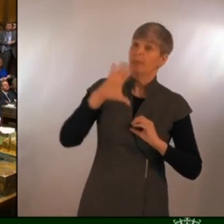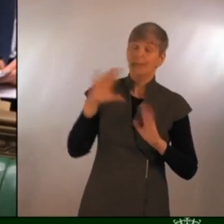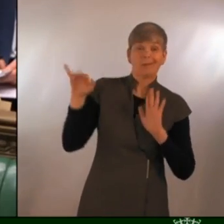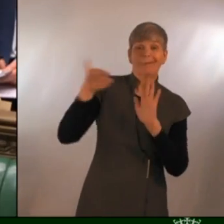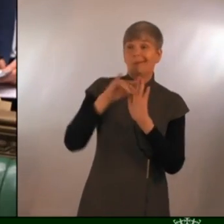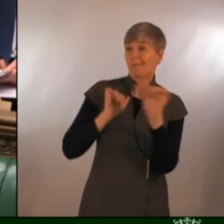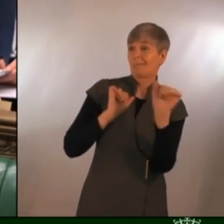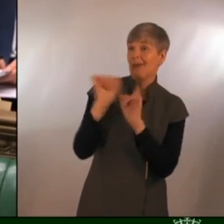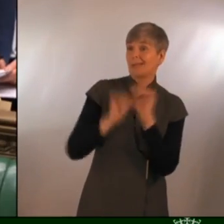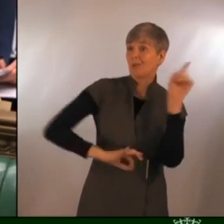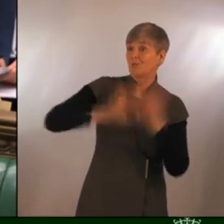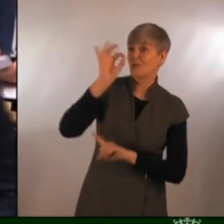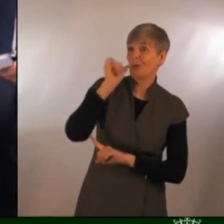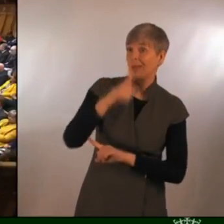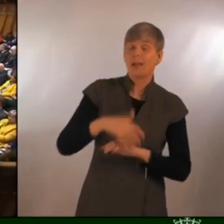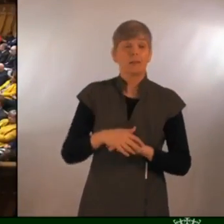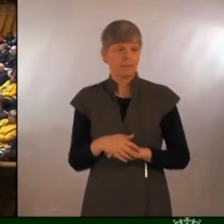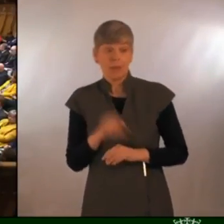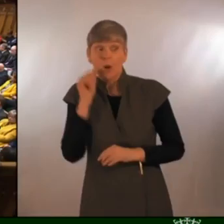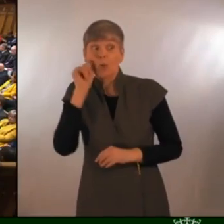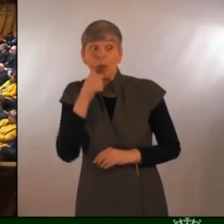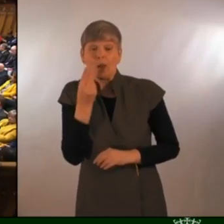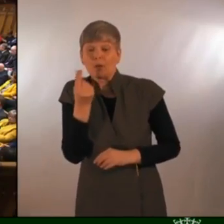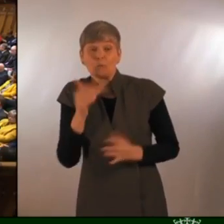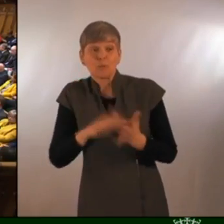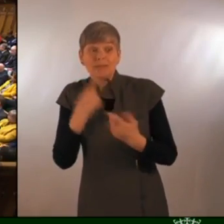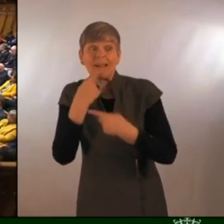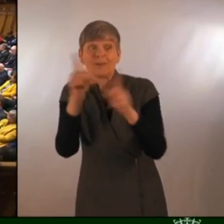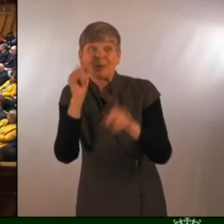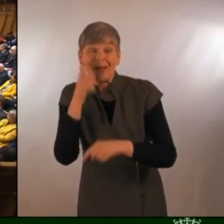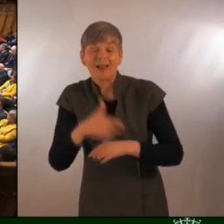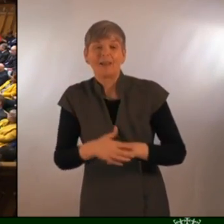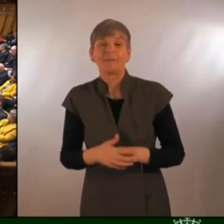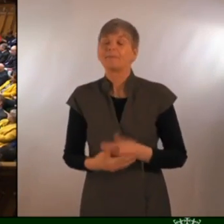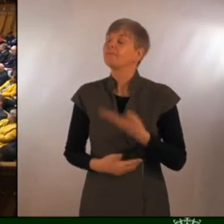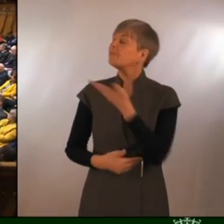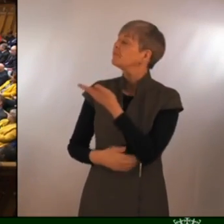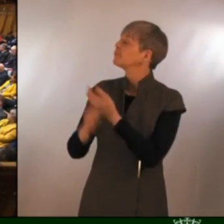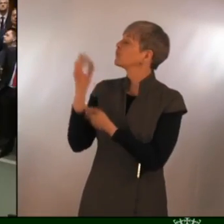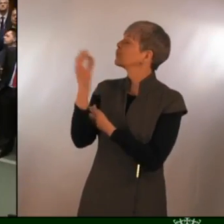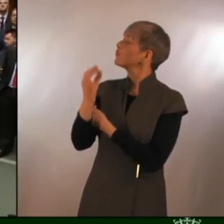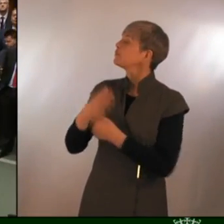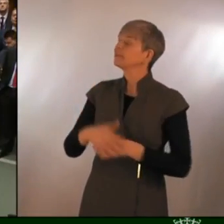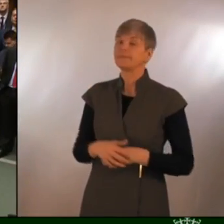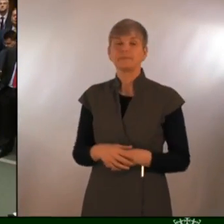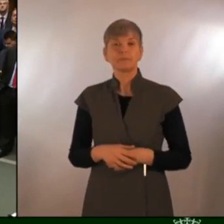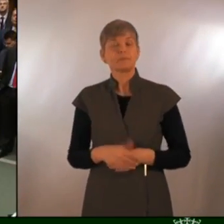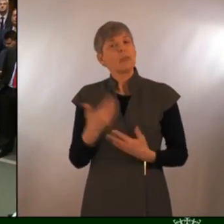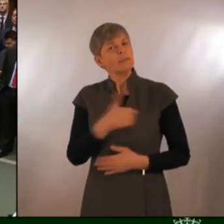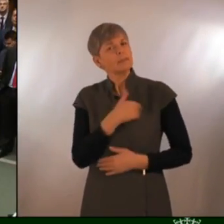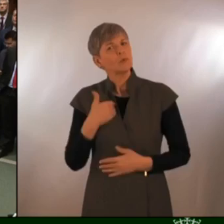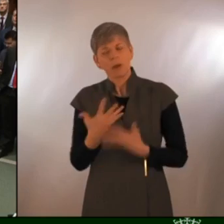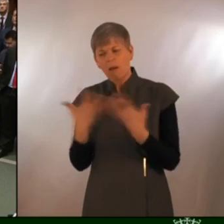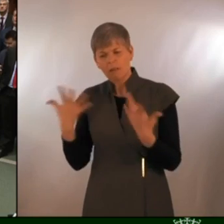hear something to her advantage in just a few minutes. Bill Bray. Thank you, Mr. Speaker. This morning, a range of expert mental health